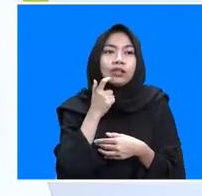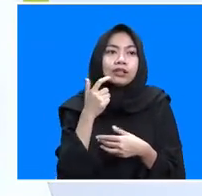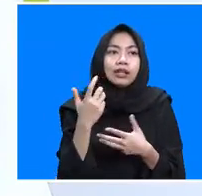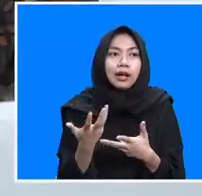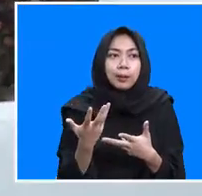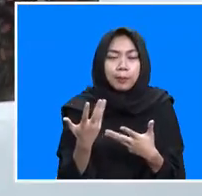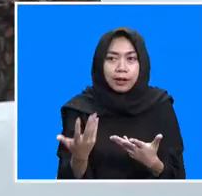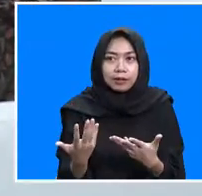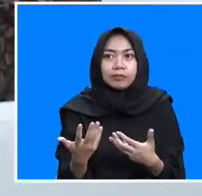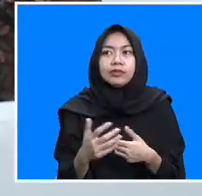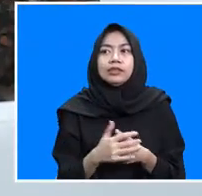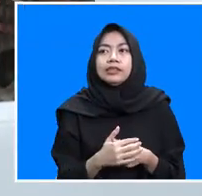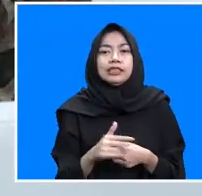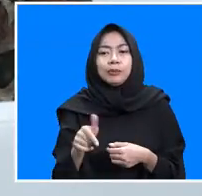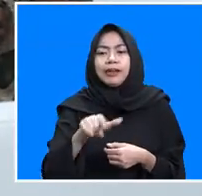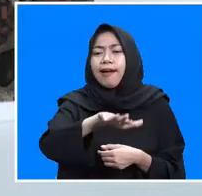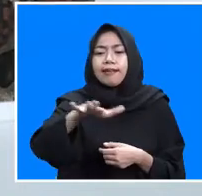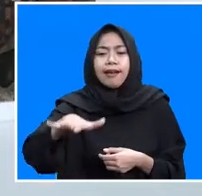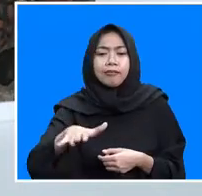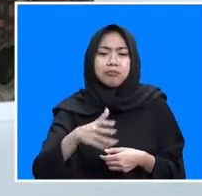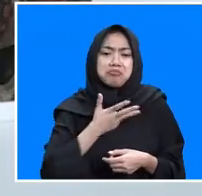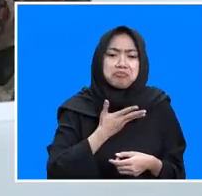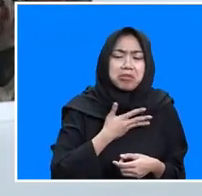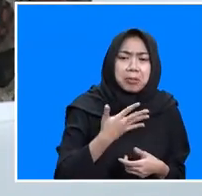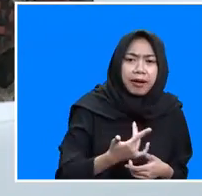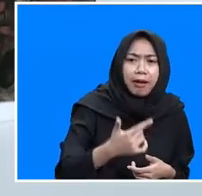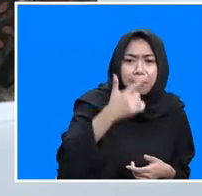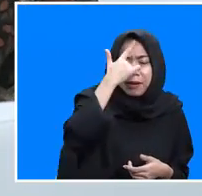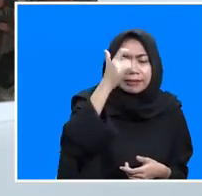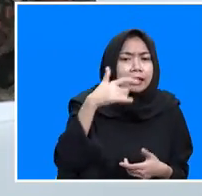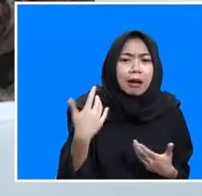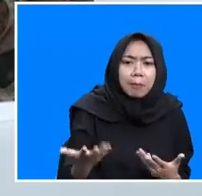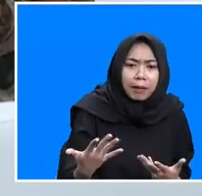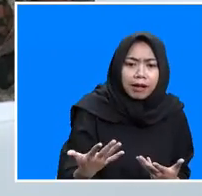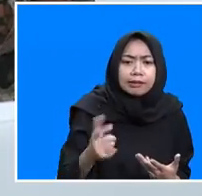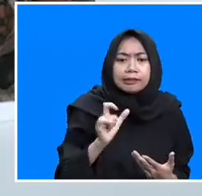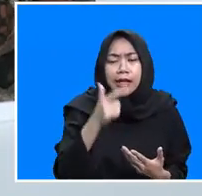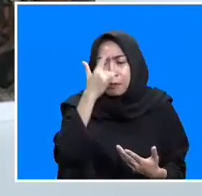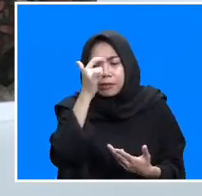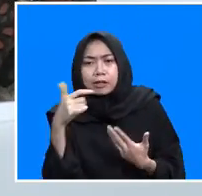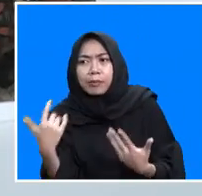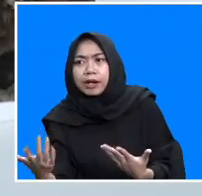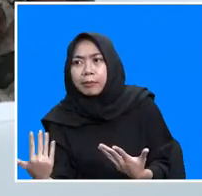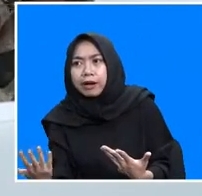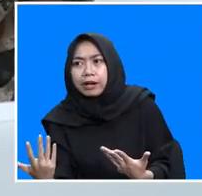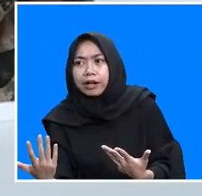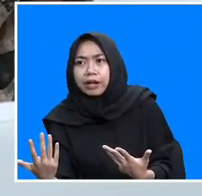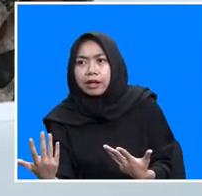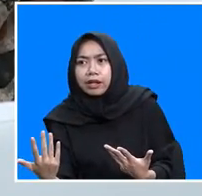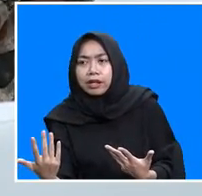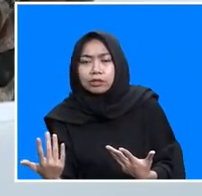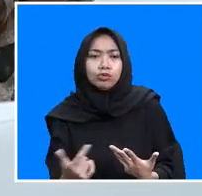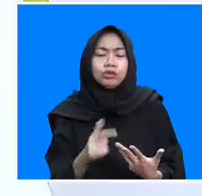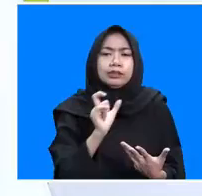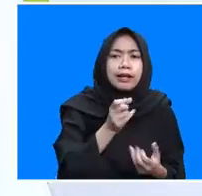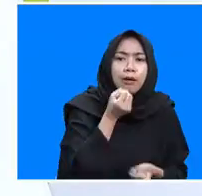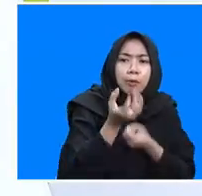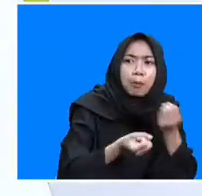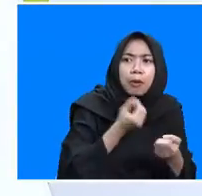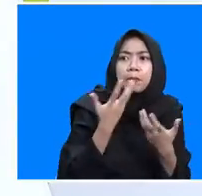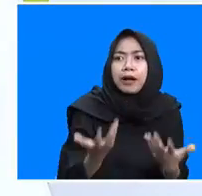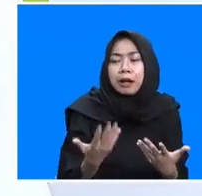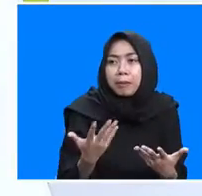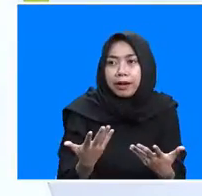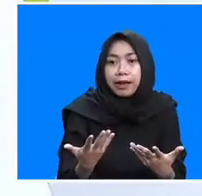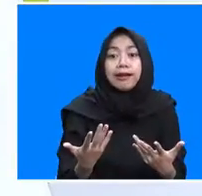students want, what do they want, how do they learn, what is the content and what is the curriculum, and how that is to be delivered. Once